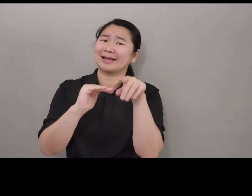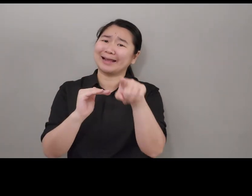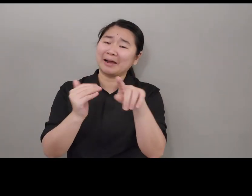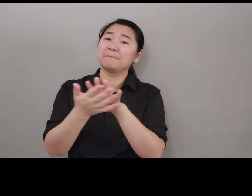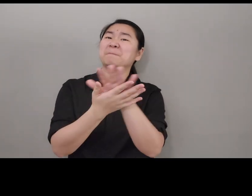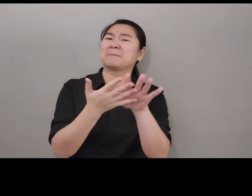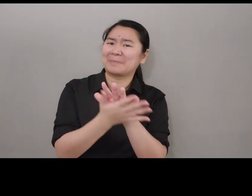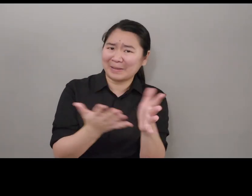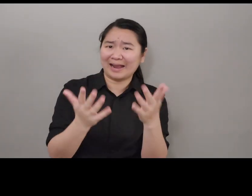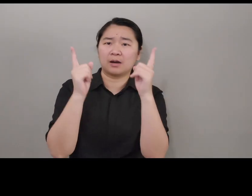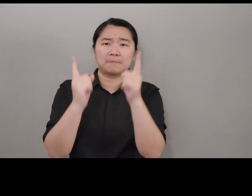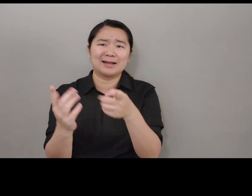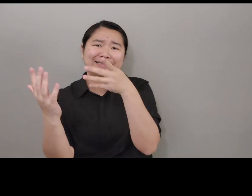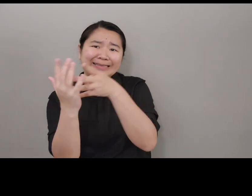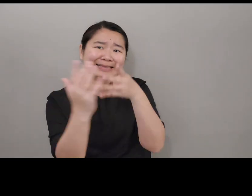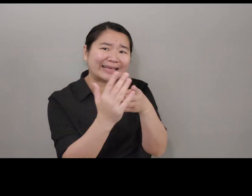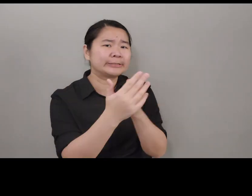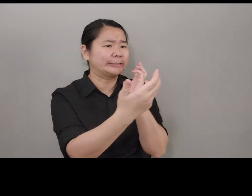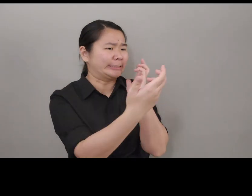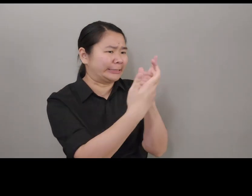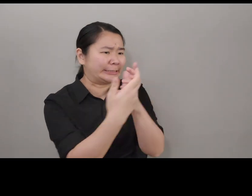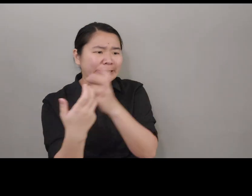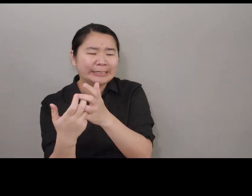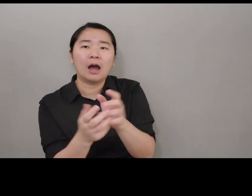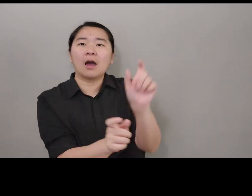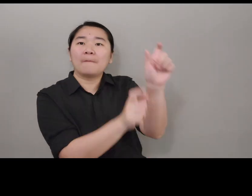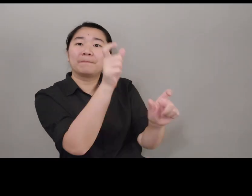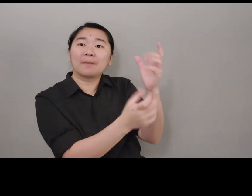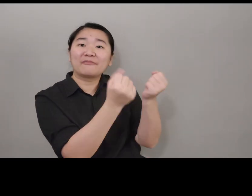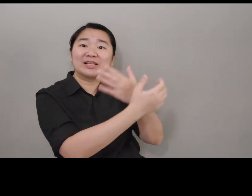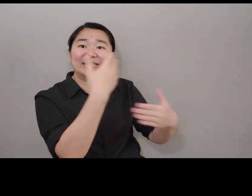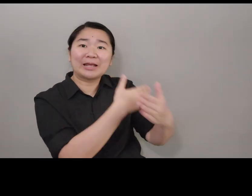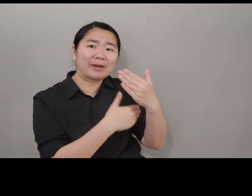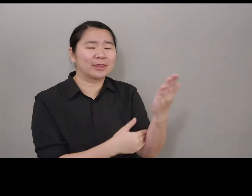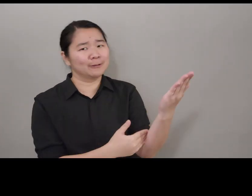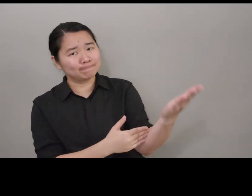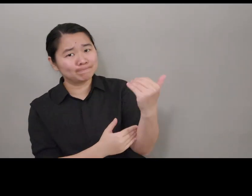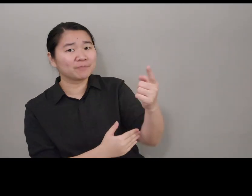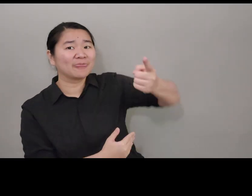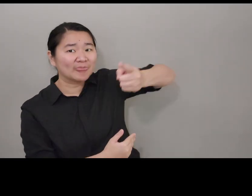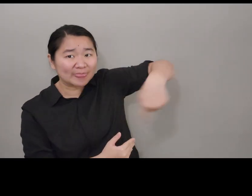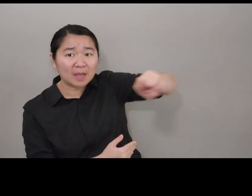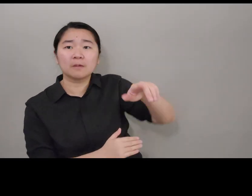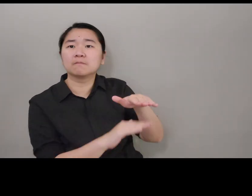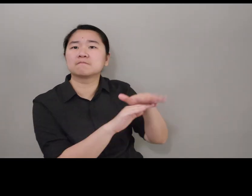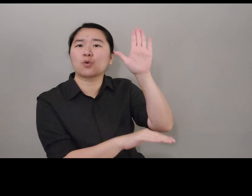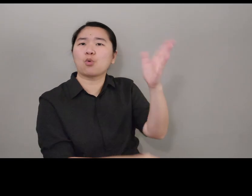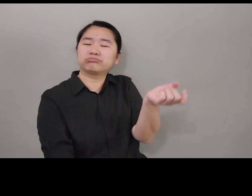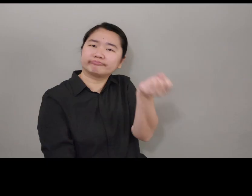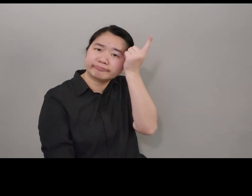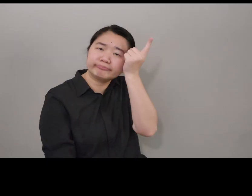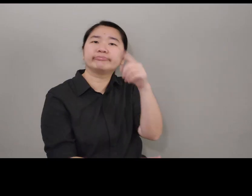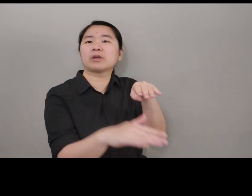disabilities. Testing with manual testers who understand accessibility and who can get to where truly